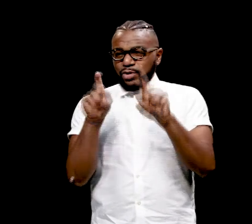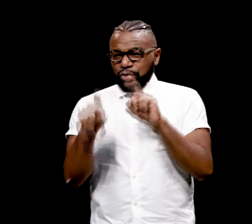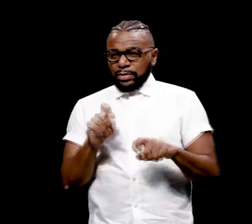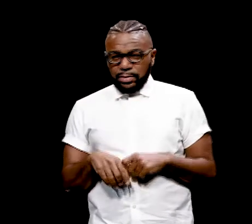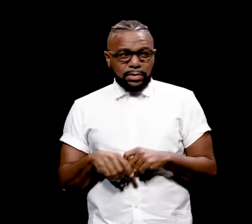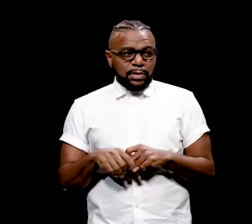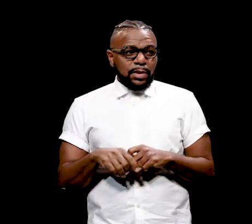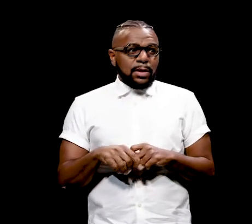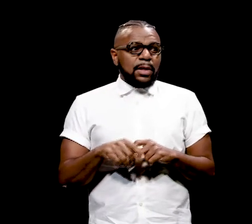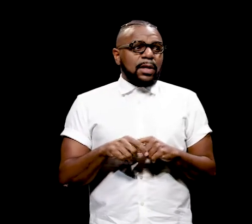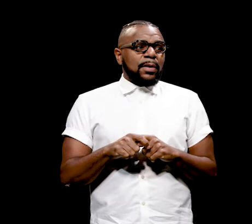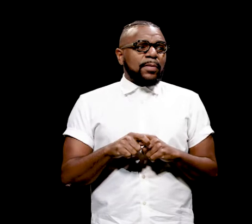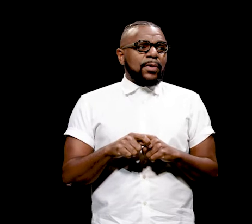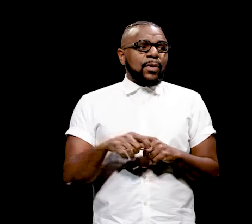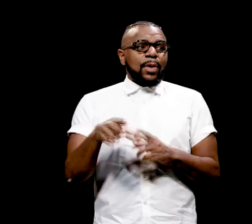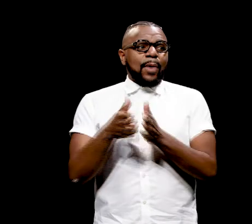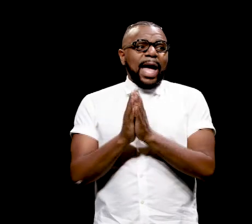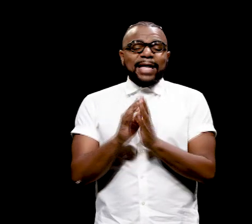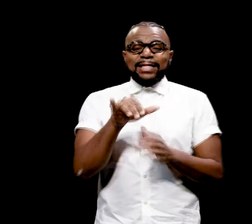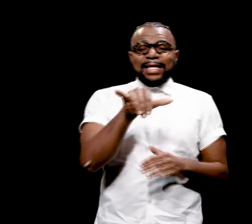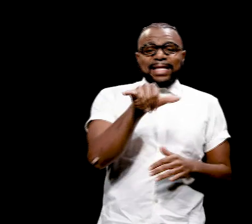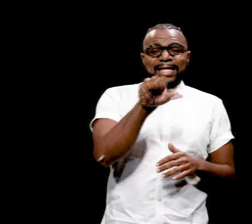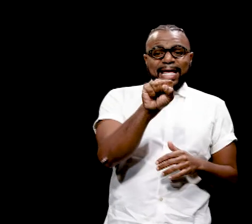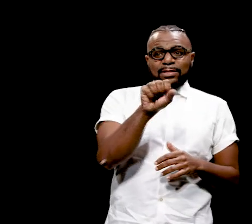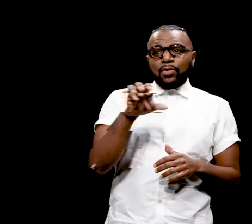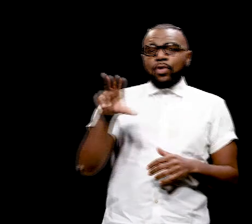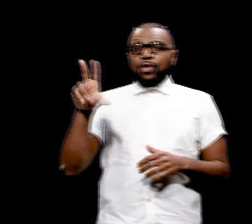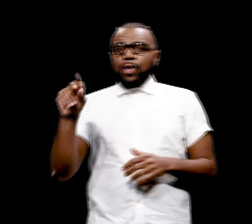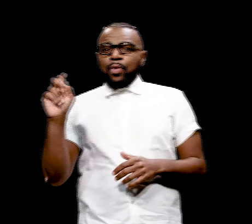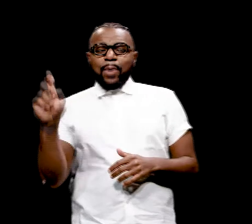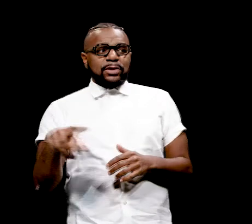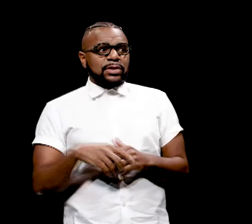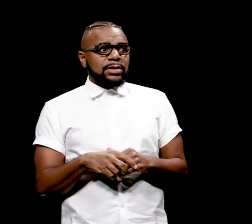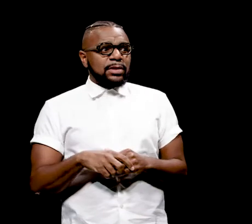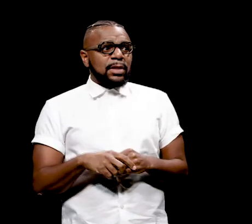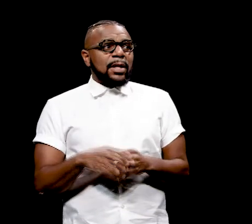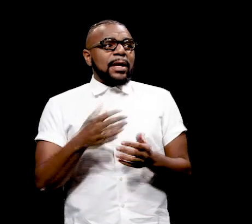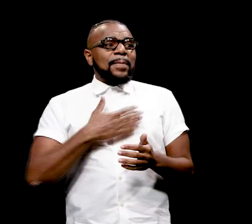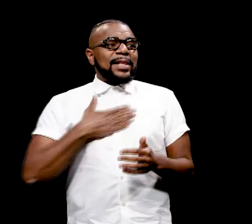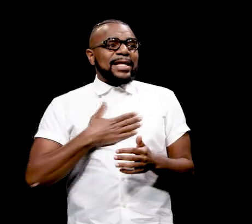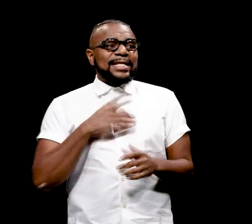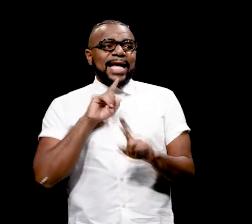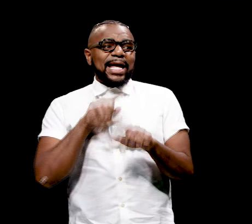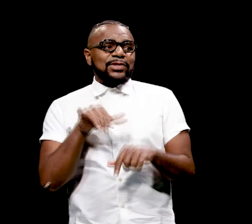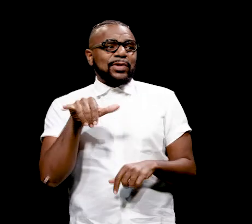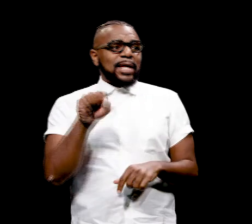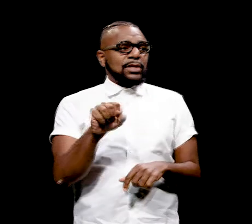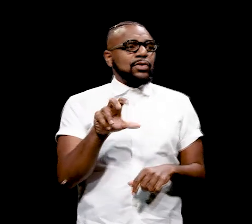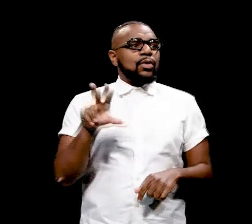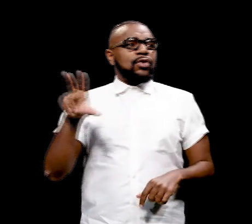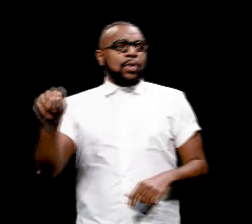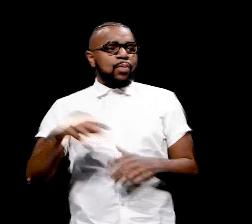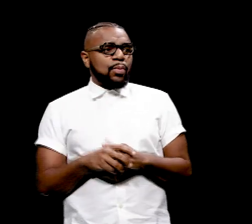fire section. We will be asking yes or no questions. Please answer only with yes or